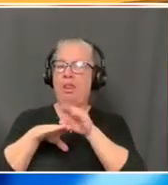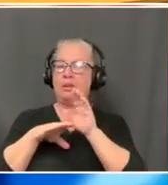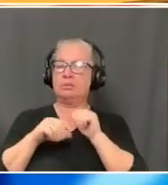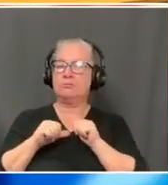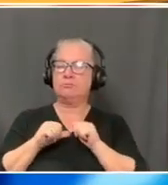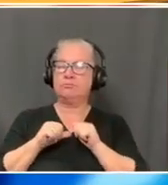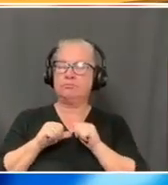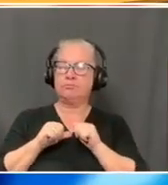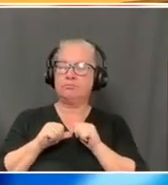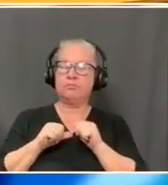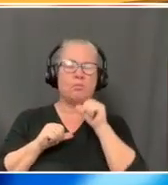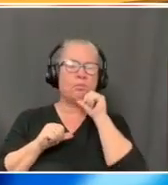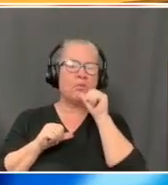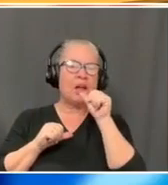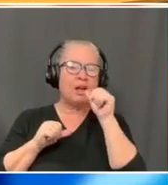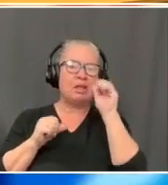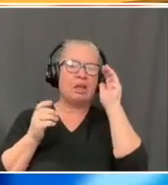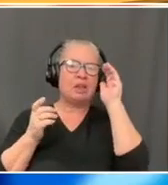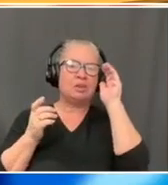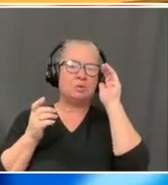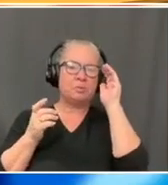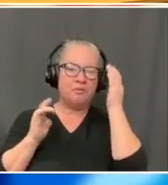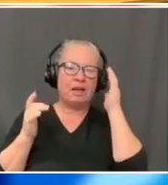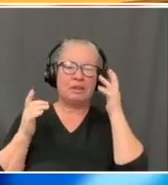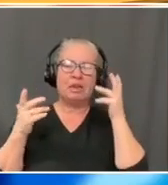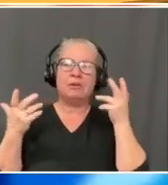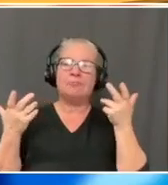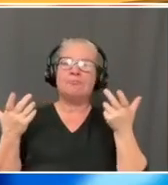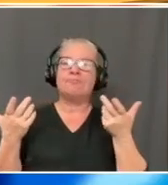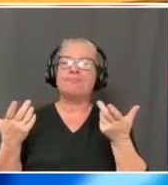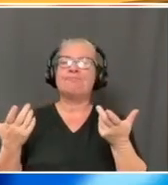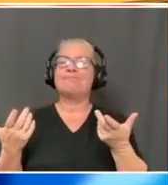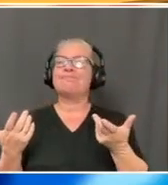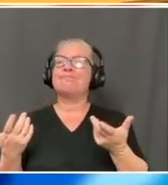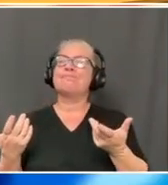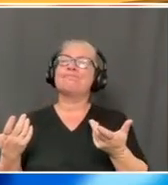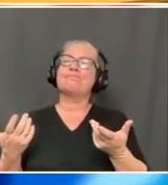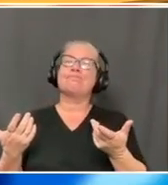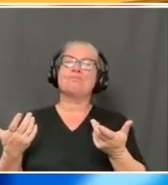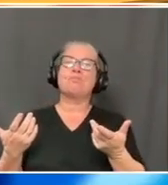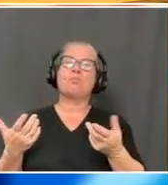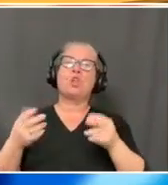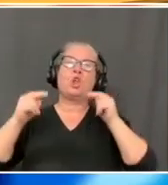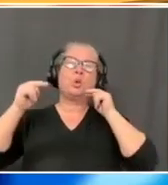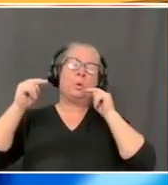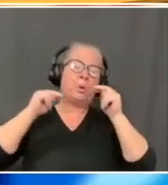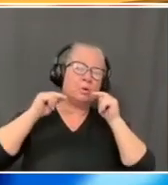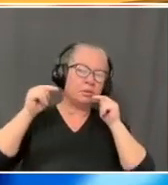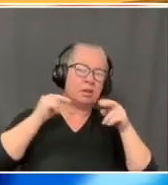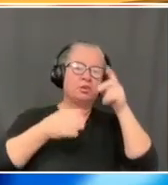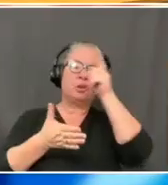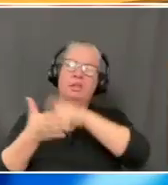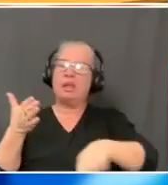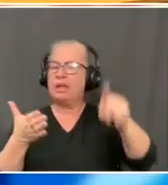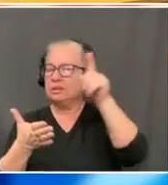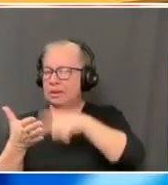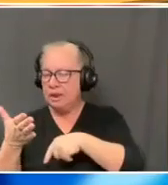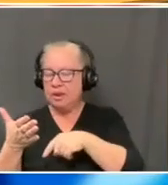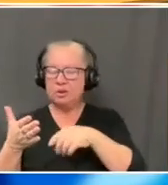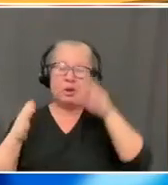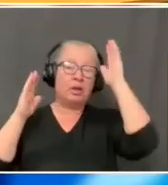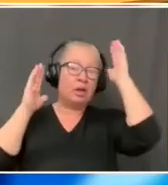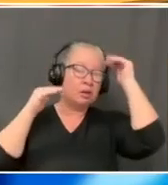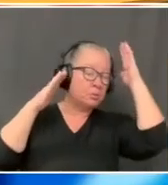is reflecting a renegotiation or a cancellation as much as an expectation and almost a necessity based on